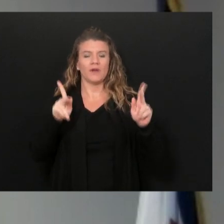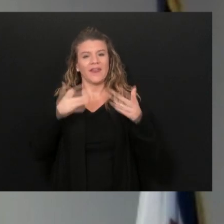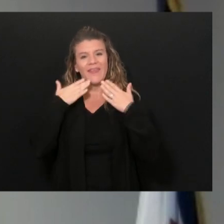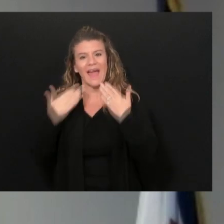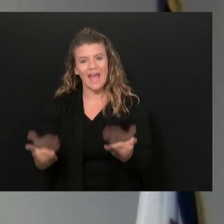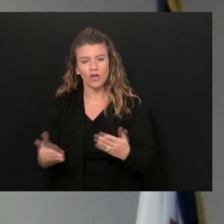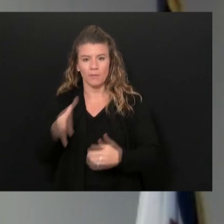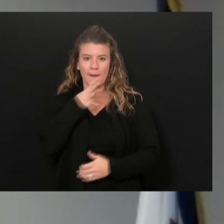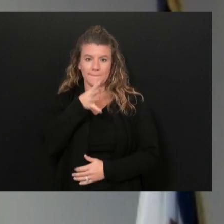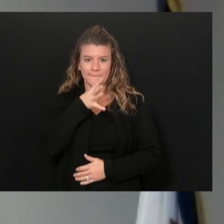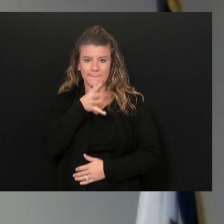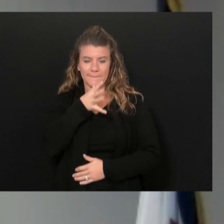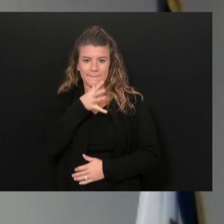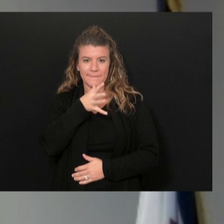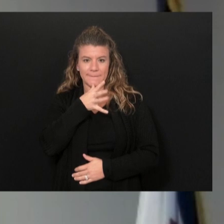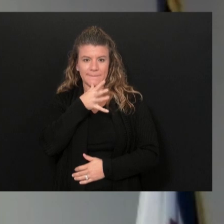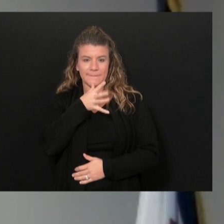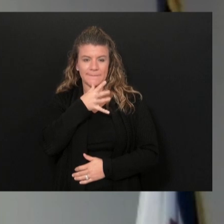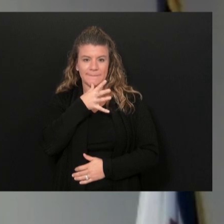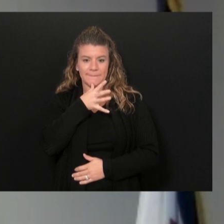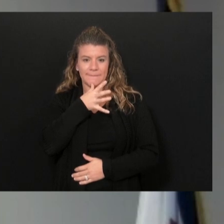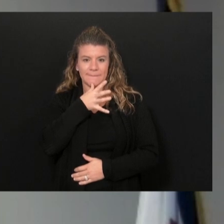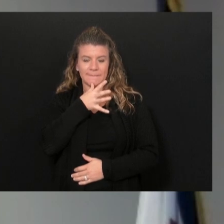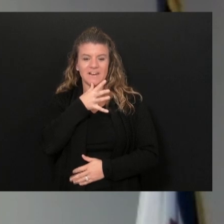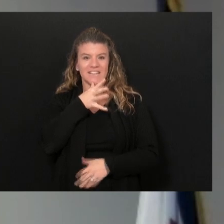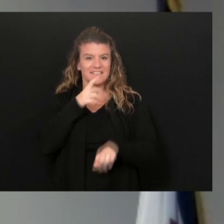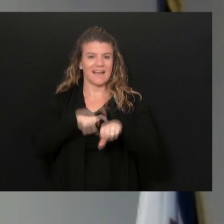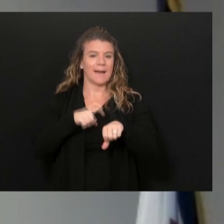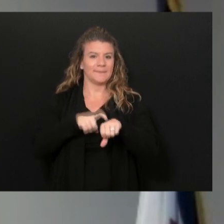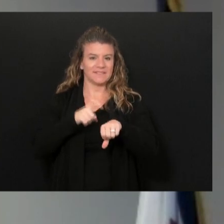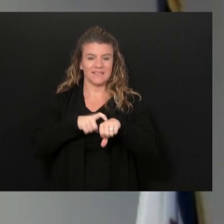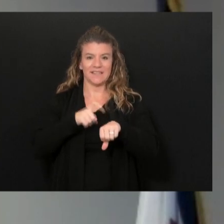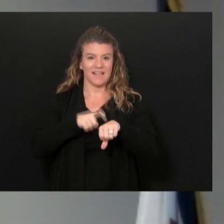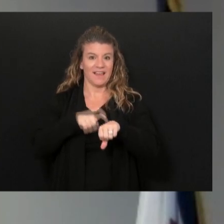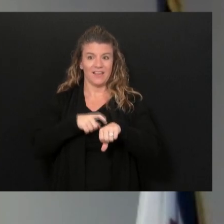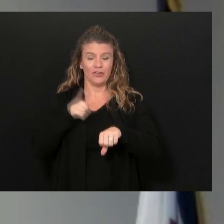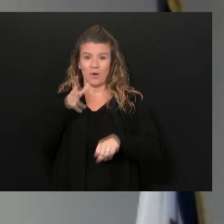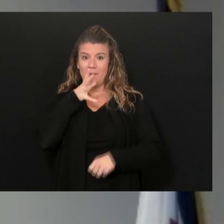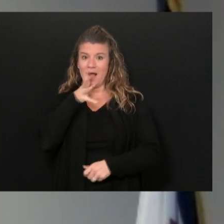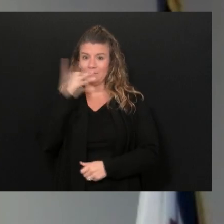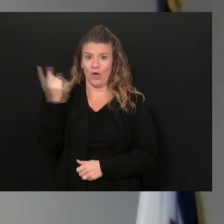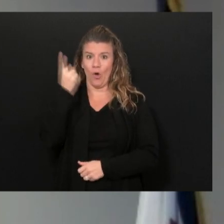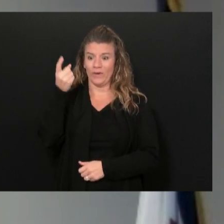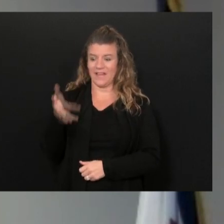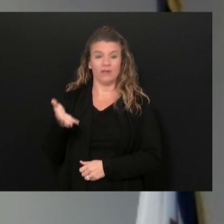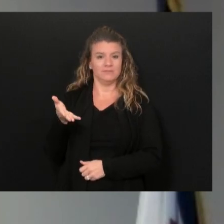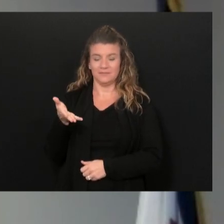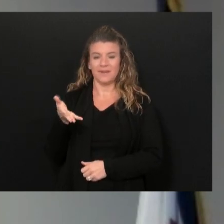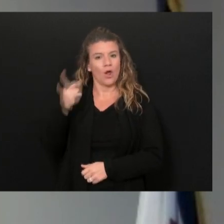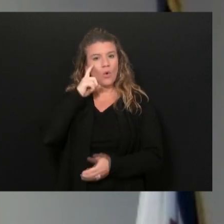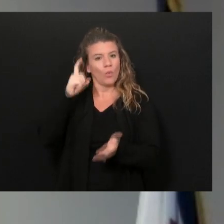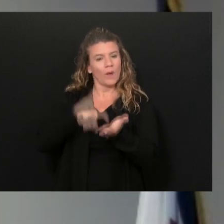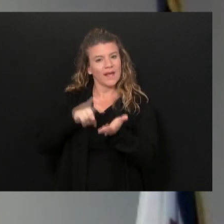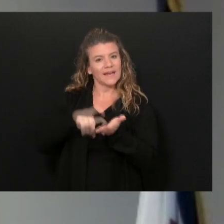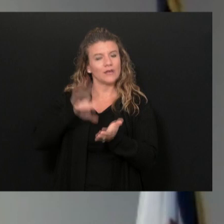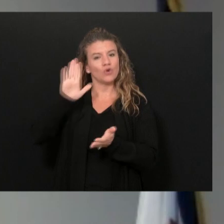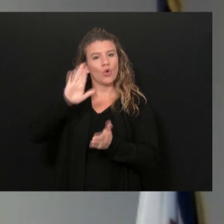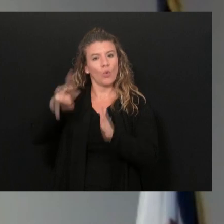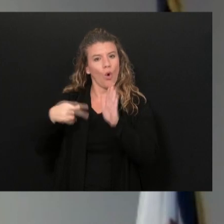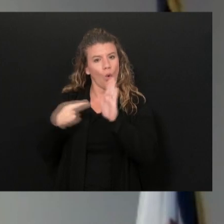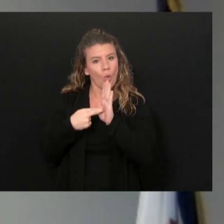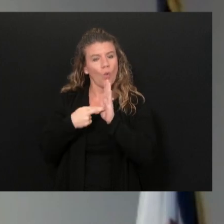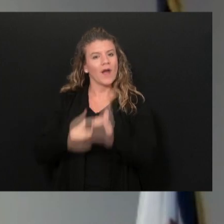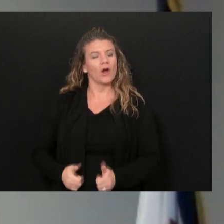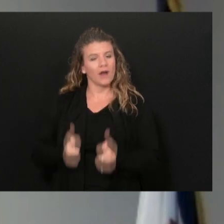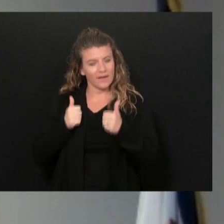mother for those times that she's been there for you and recognize her role in our